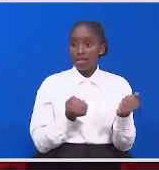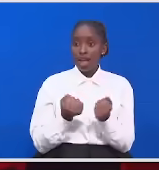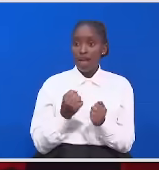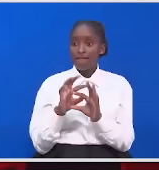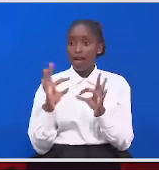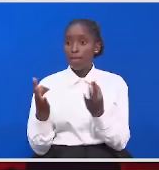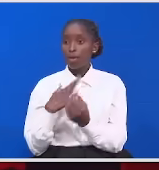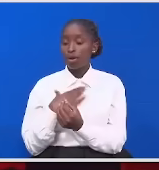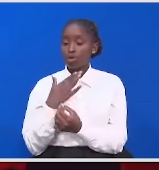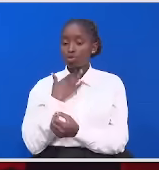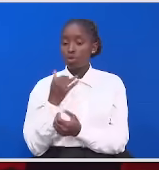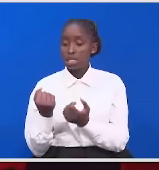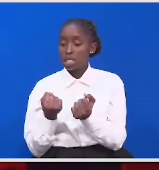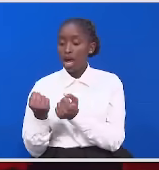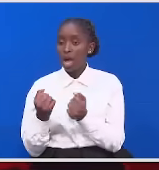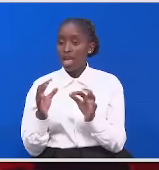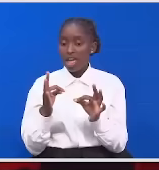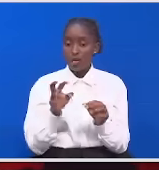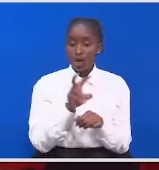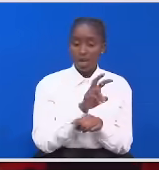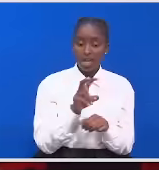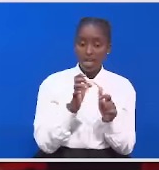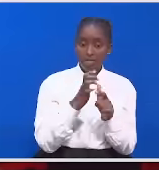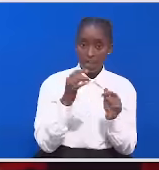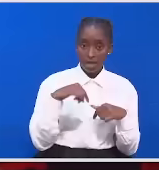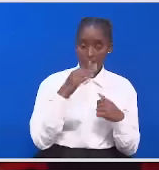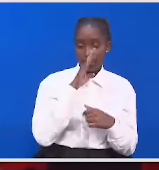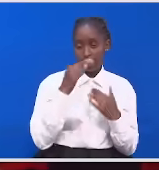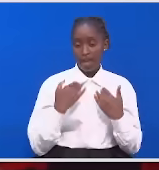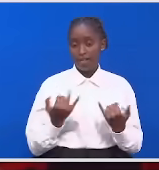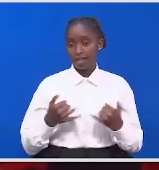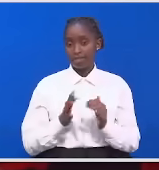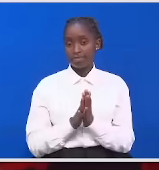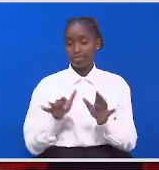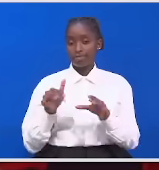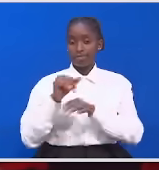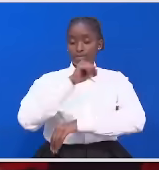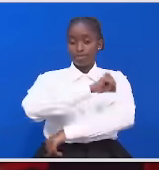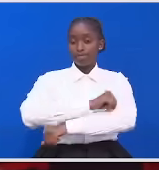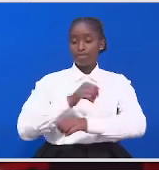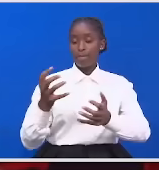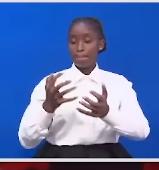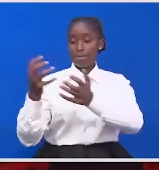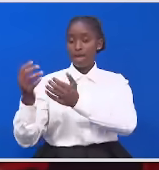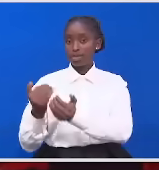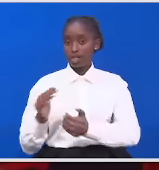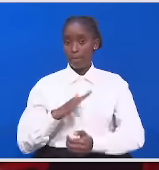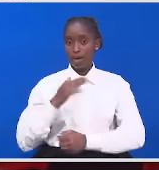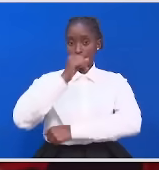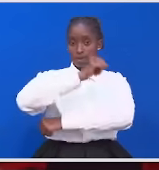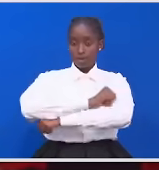want a vehicle, kama ni kutafuta, because I've been even forced to change my school, my kids to school,